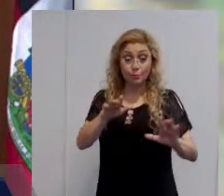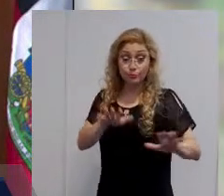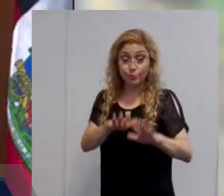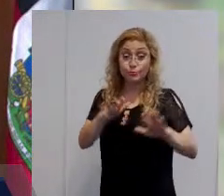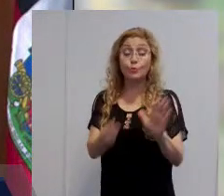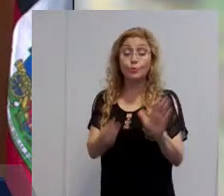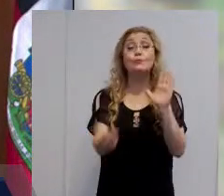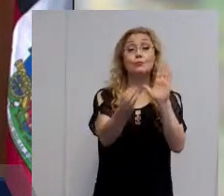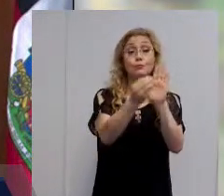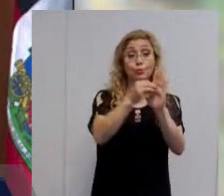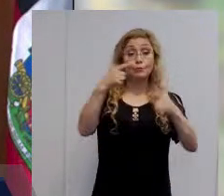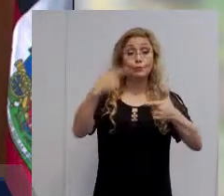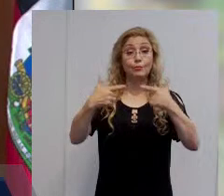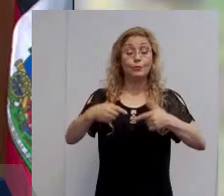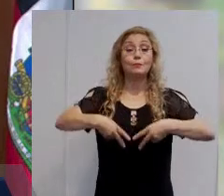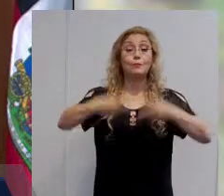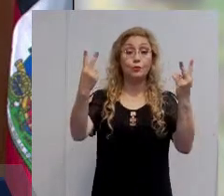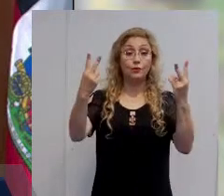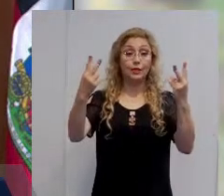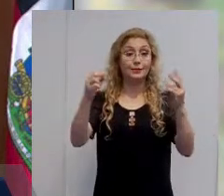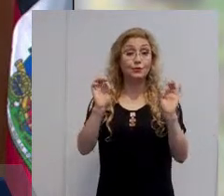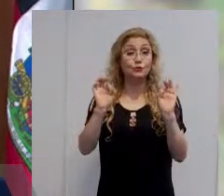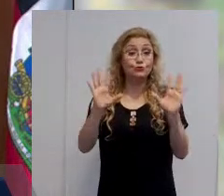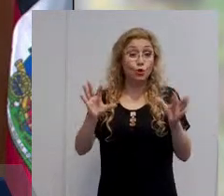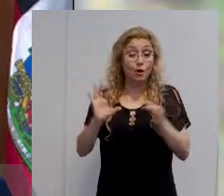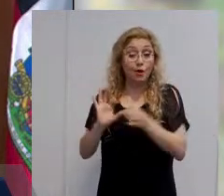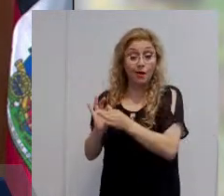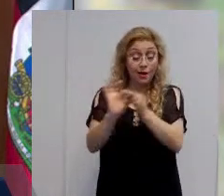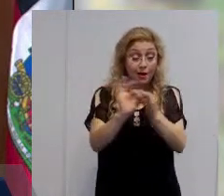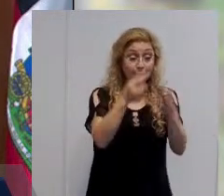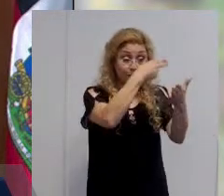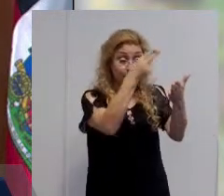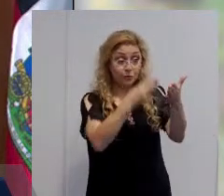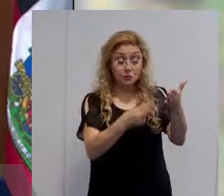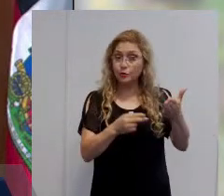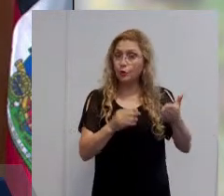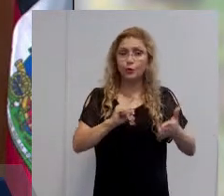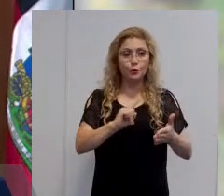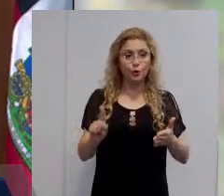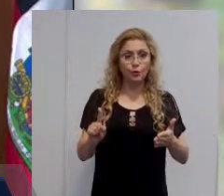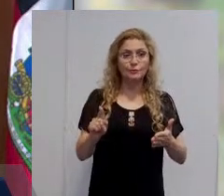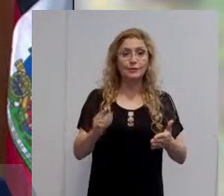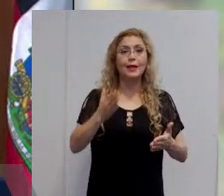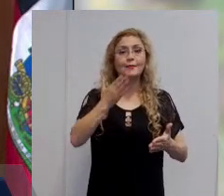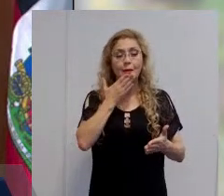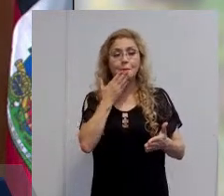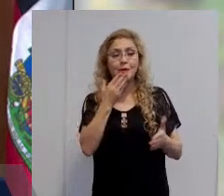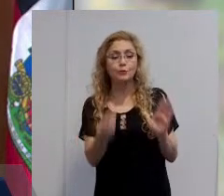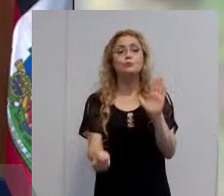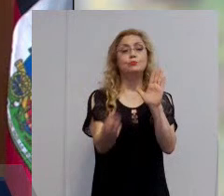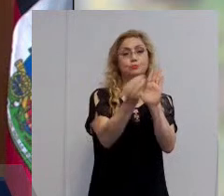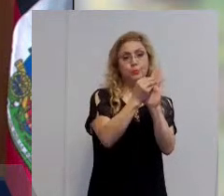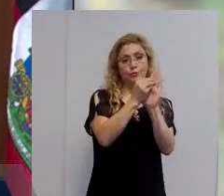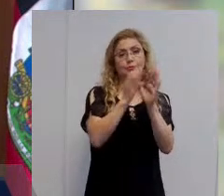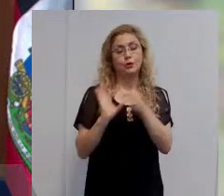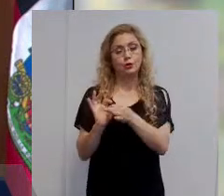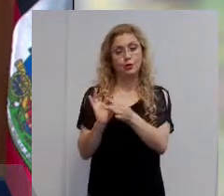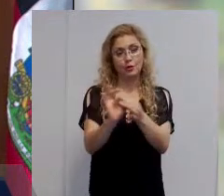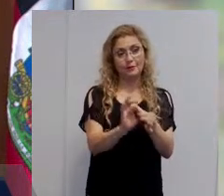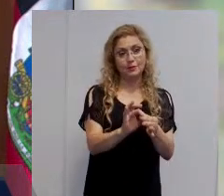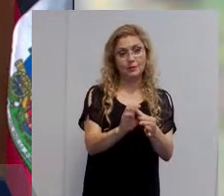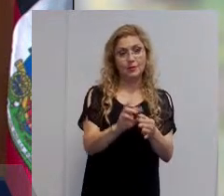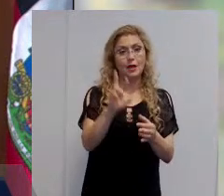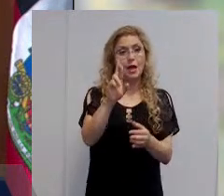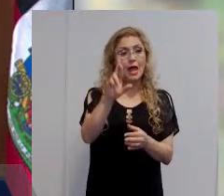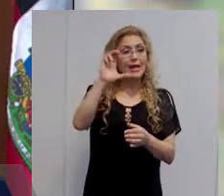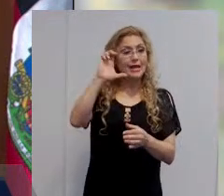may have an efficient implementation of public policy, not just collaborating in the design, but also collaborating in the